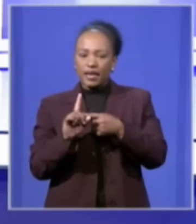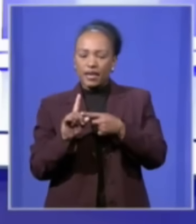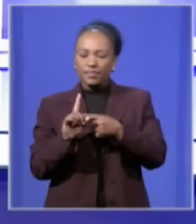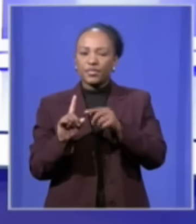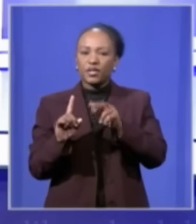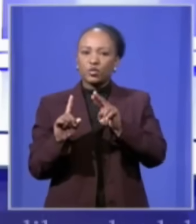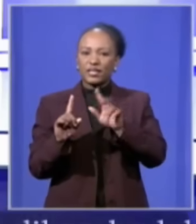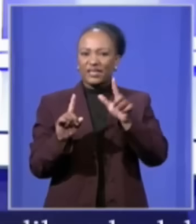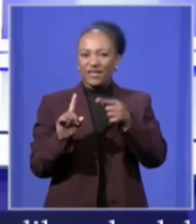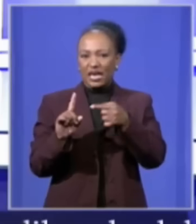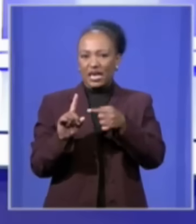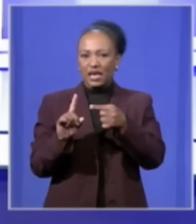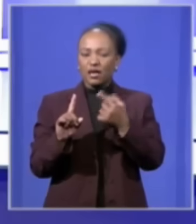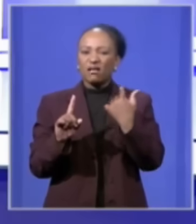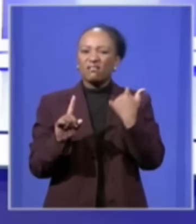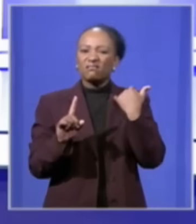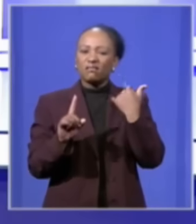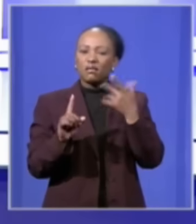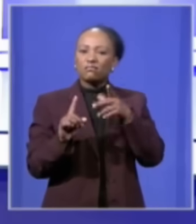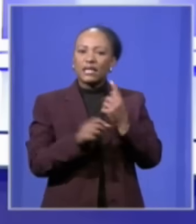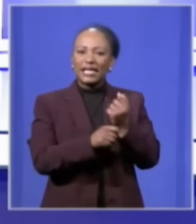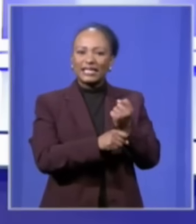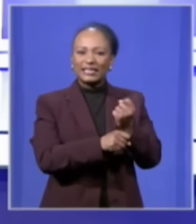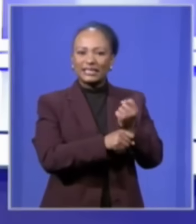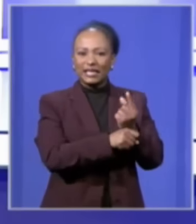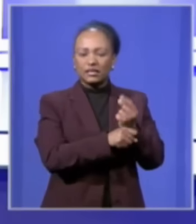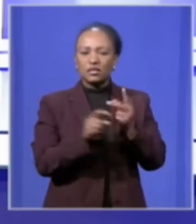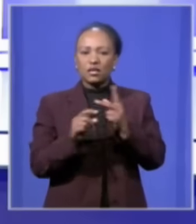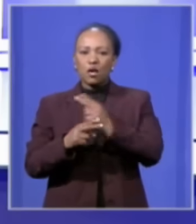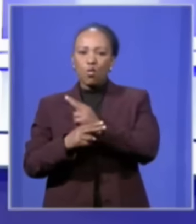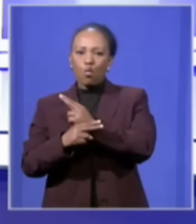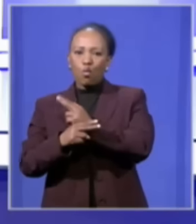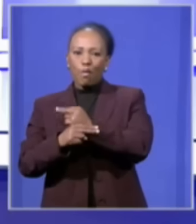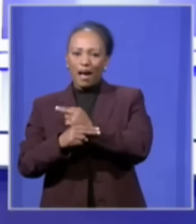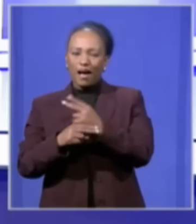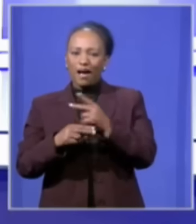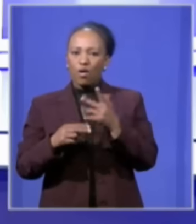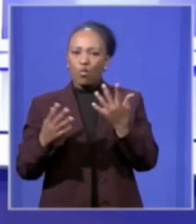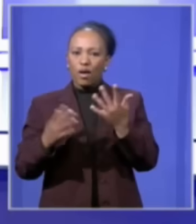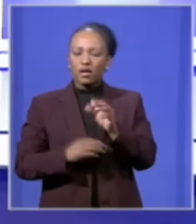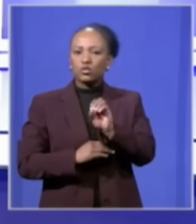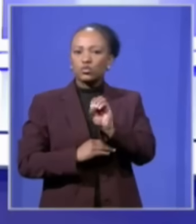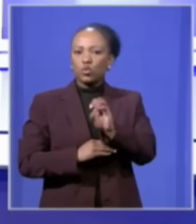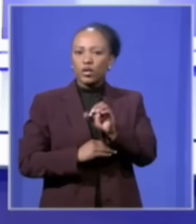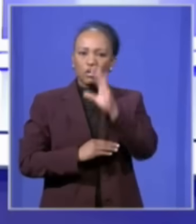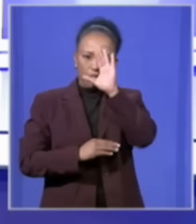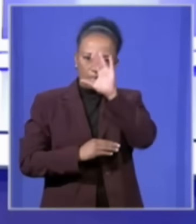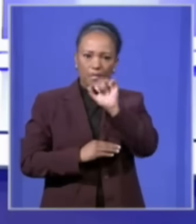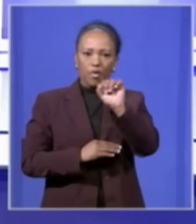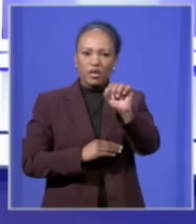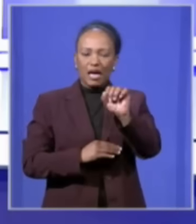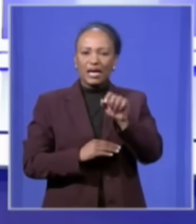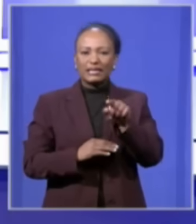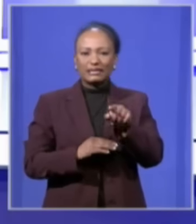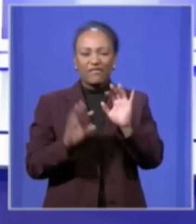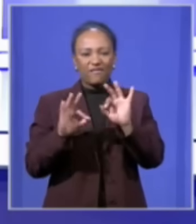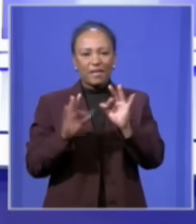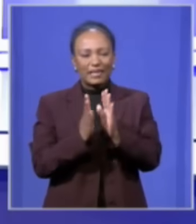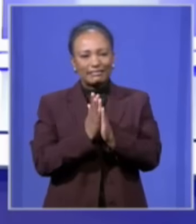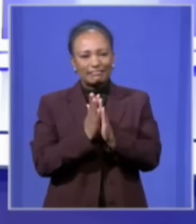yo a bolailwego nakong ya ditlhaselo ka lefelong la mabenkele kgoparara a maponya go la Soweto le kgopela thušo.